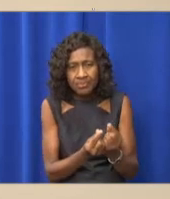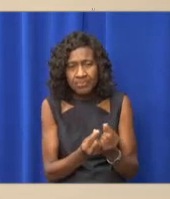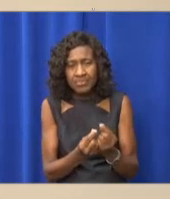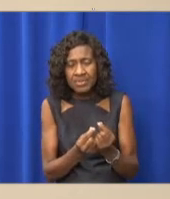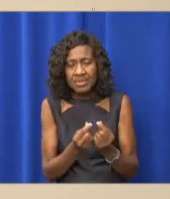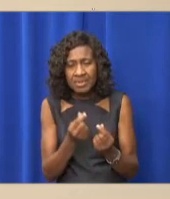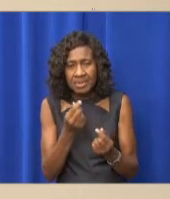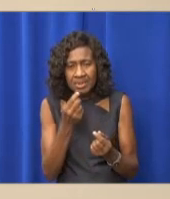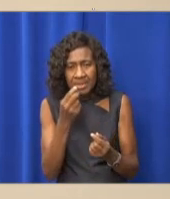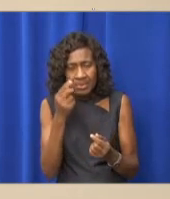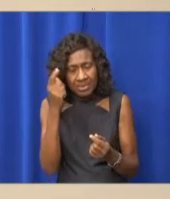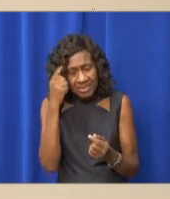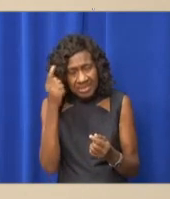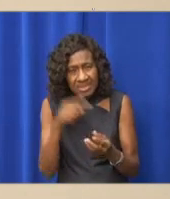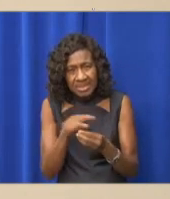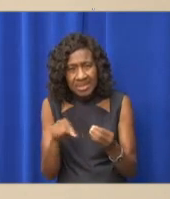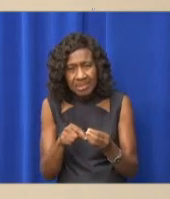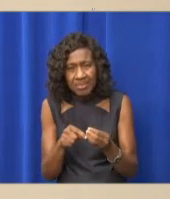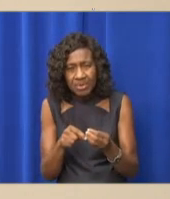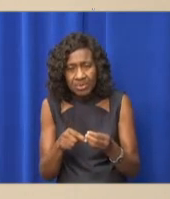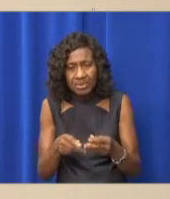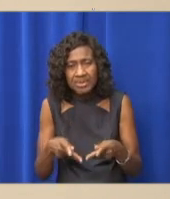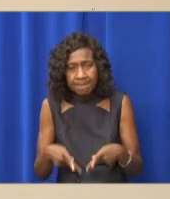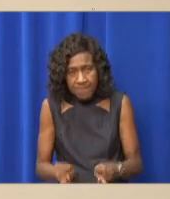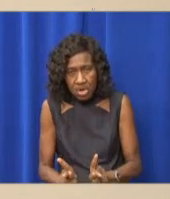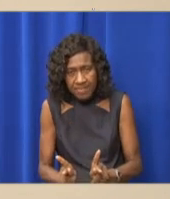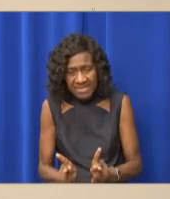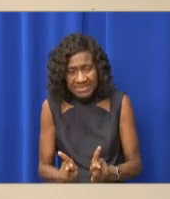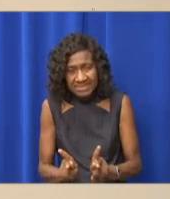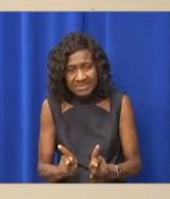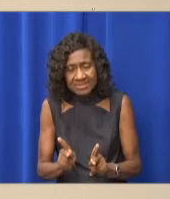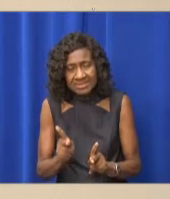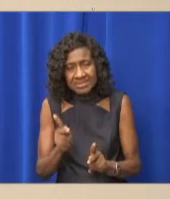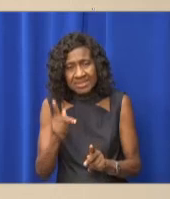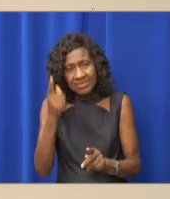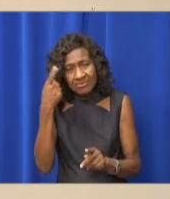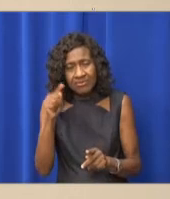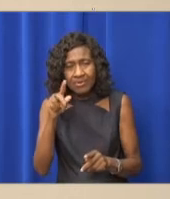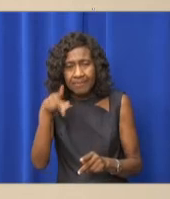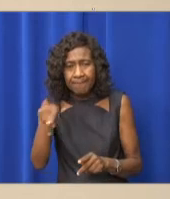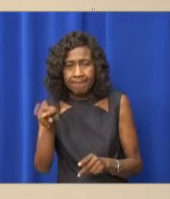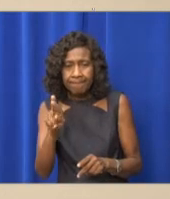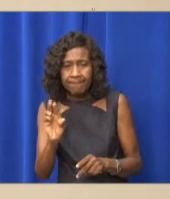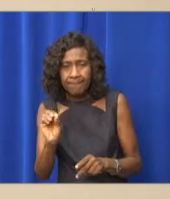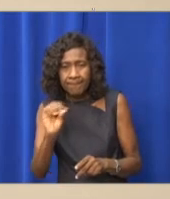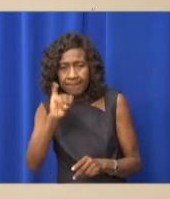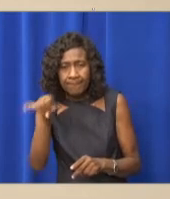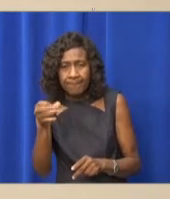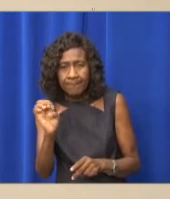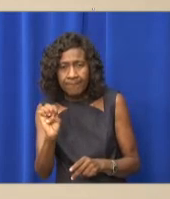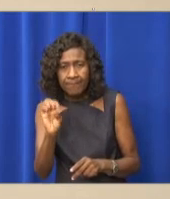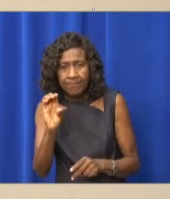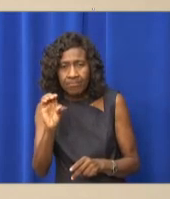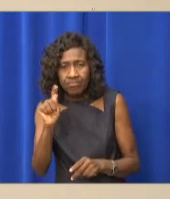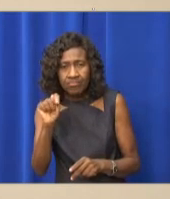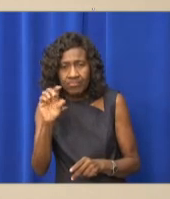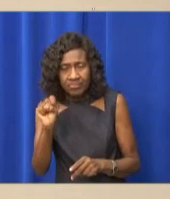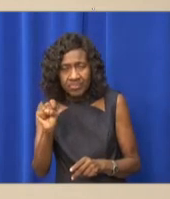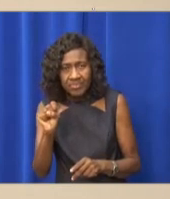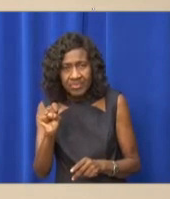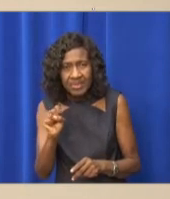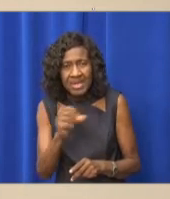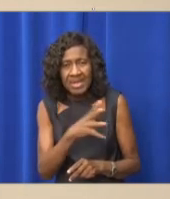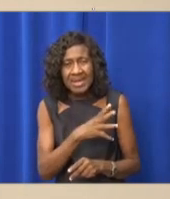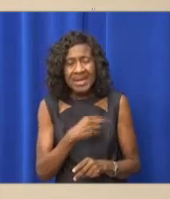to projects. And then we've looked again at the number of projects which were